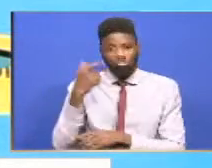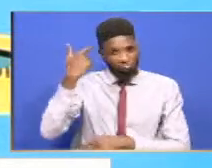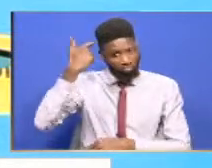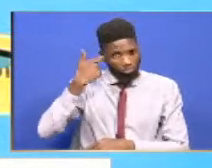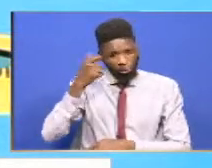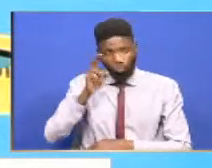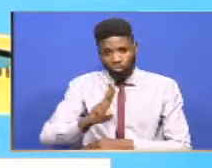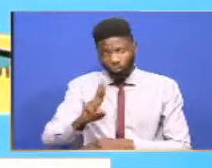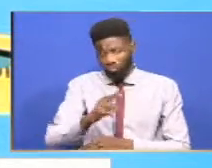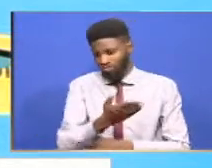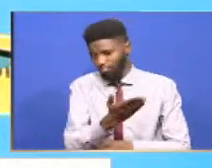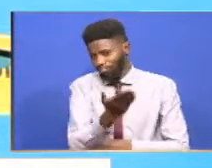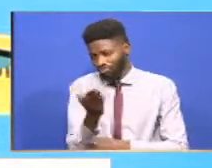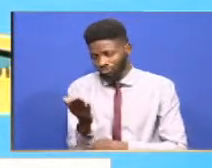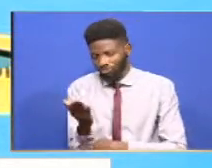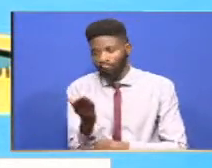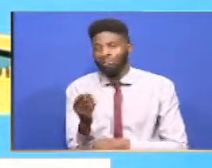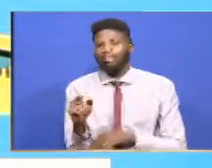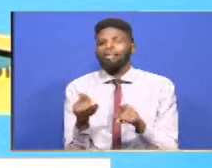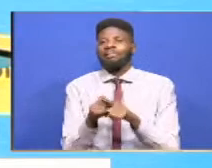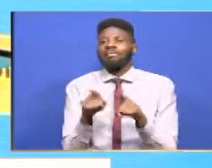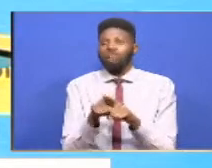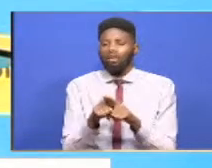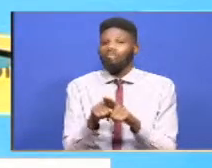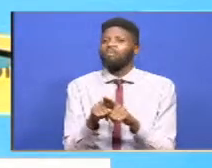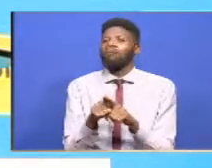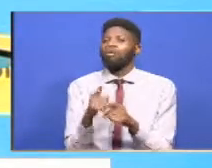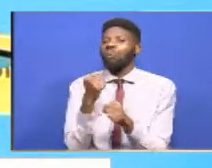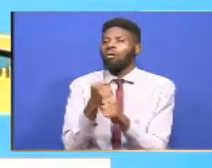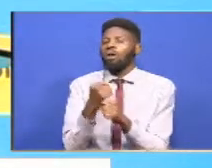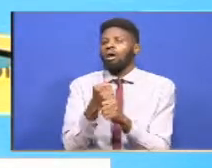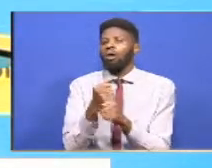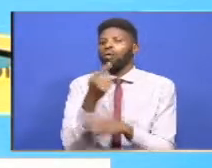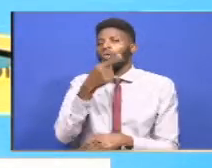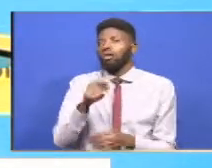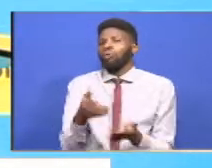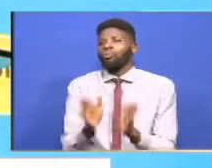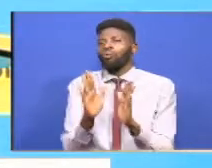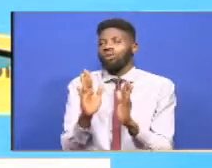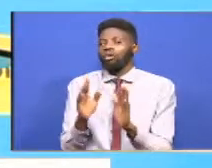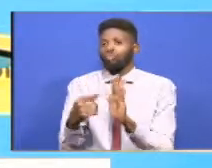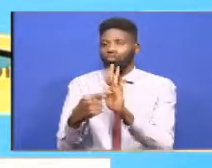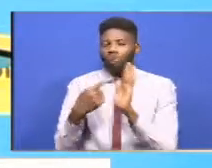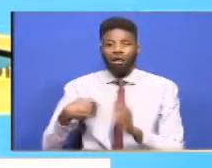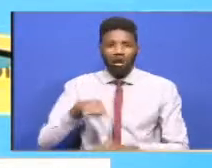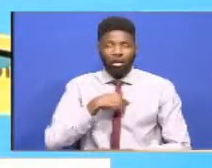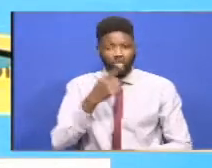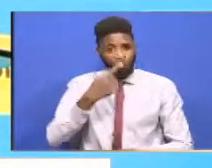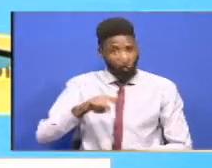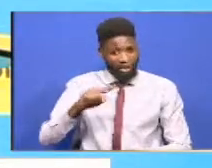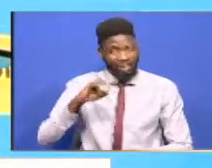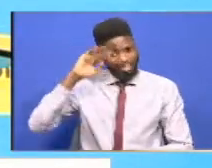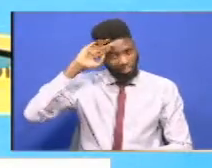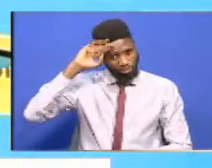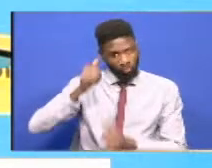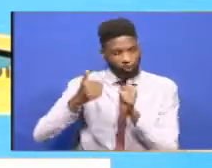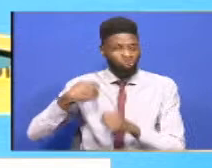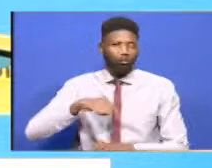used are performing the right task and giving us the right temperatures that we need to